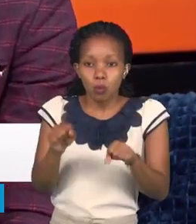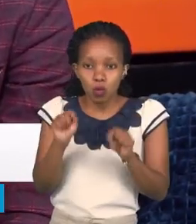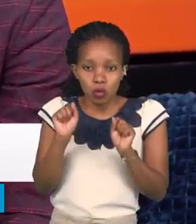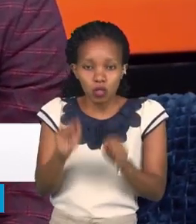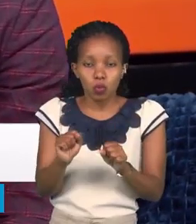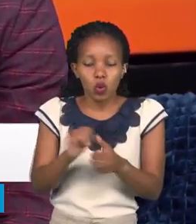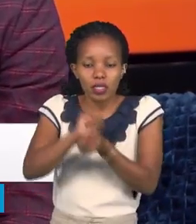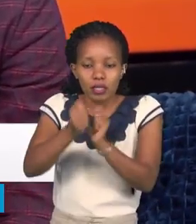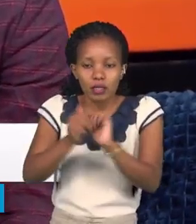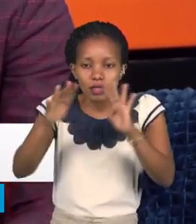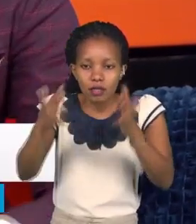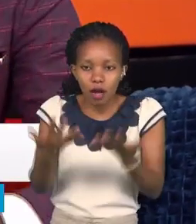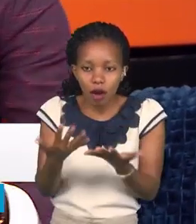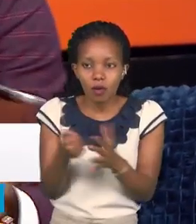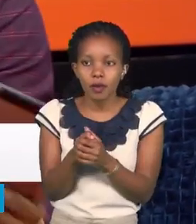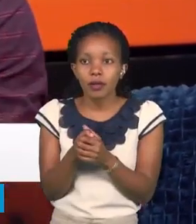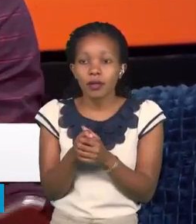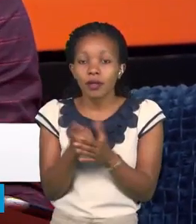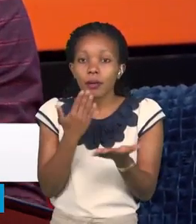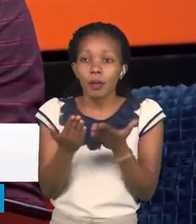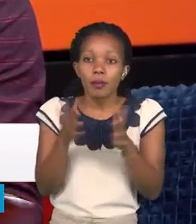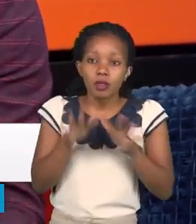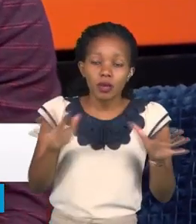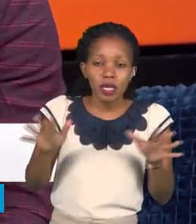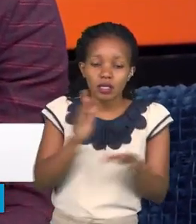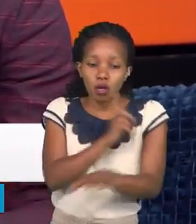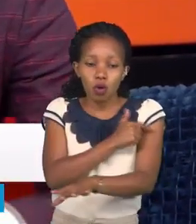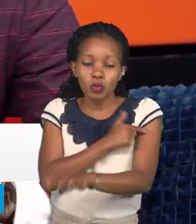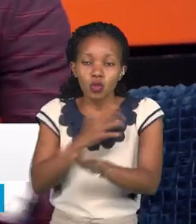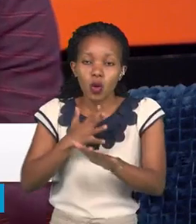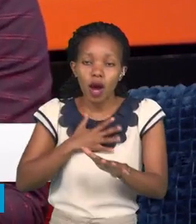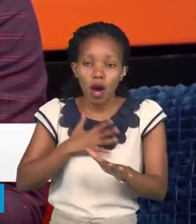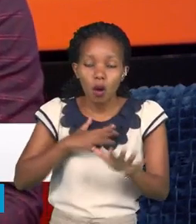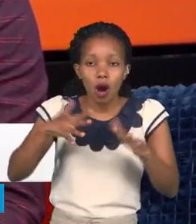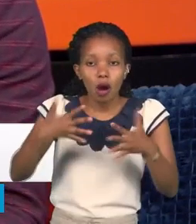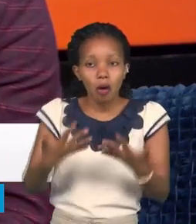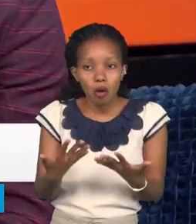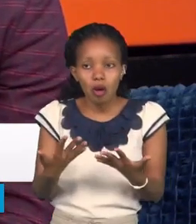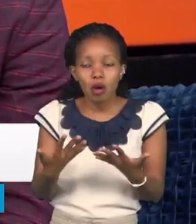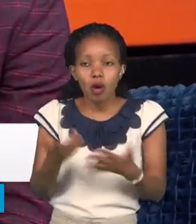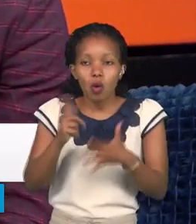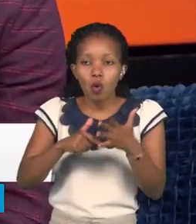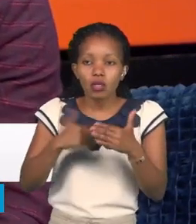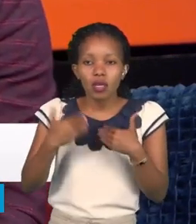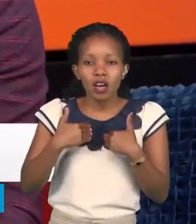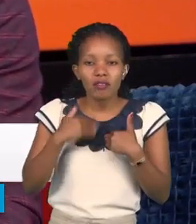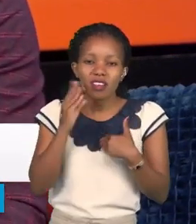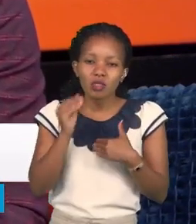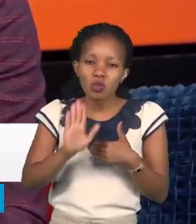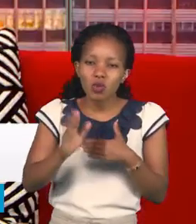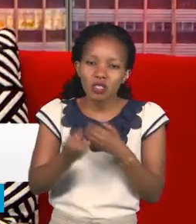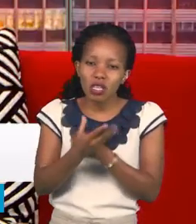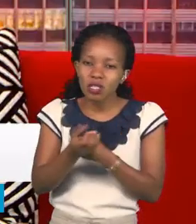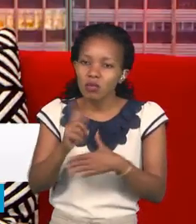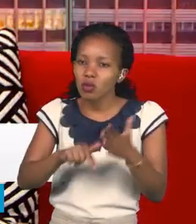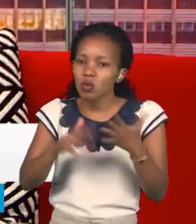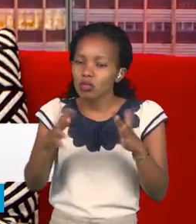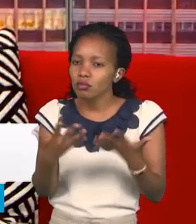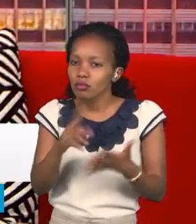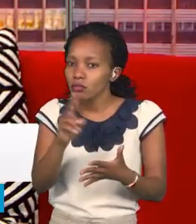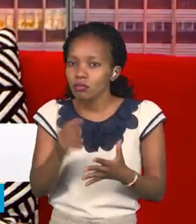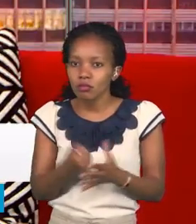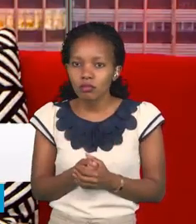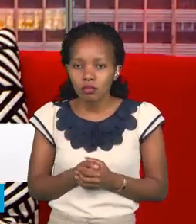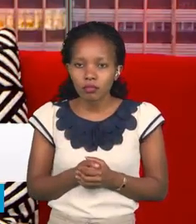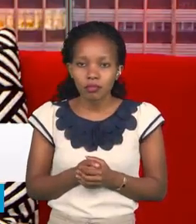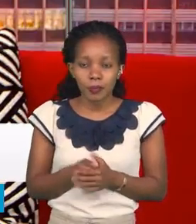trend? Yeah. How do we do this? Is it marketing our hospitals, marketing what we have? Yeah. Maybe from experience, how can you do this?